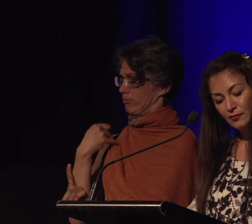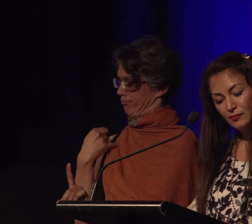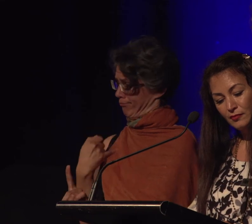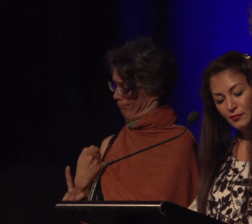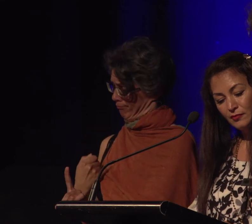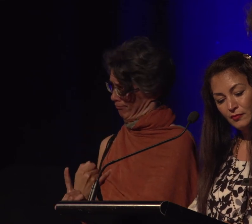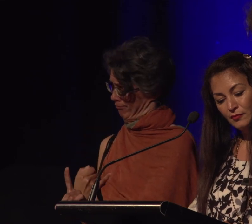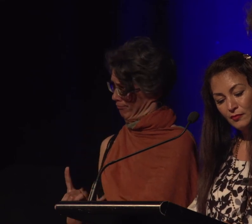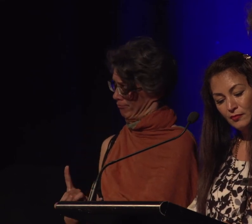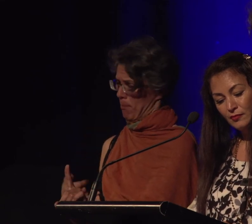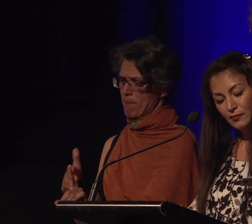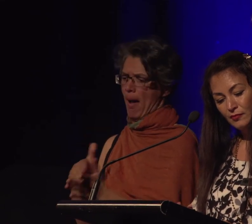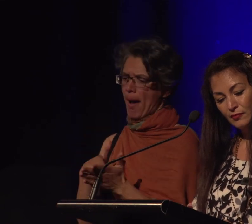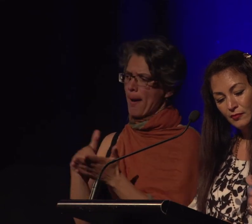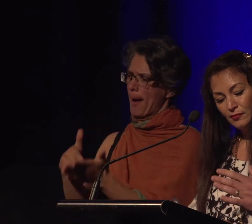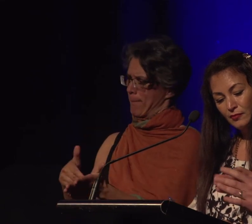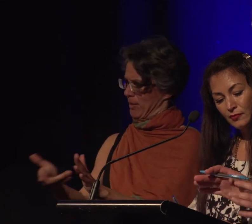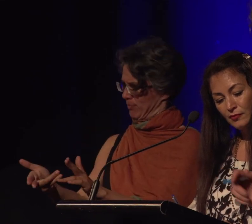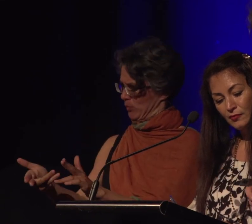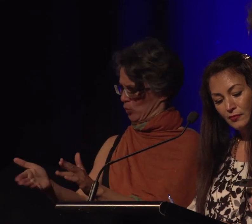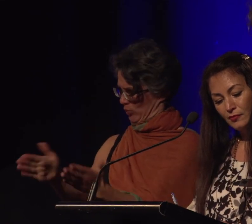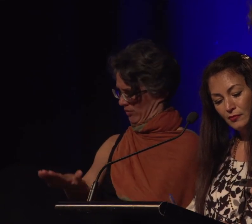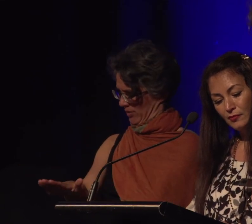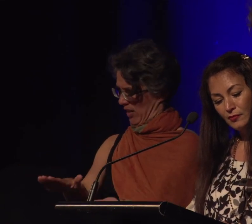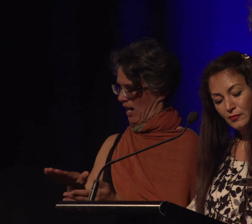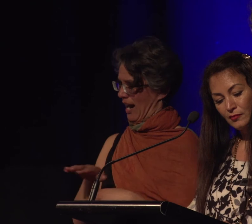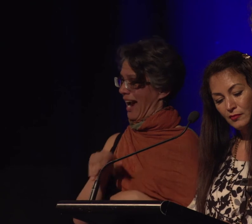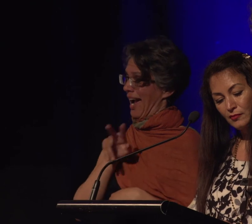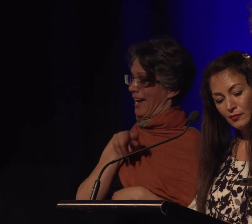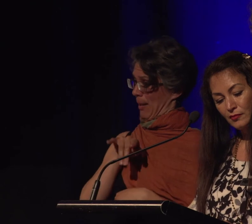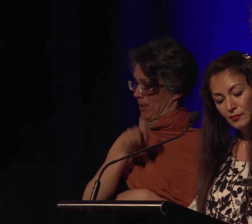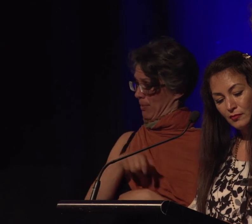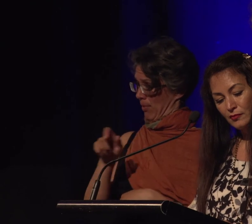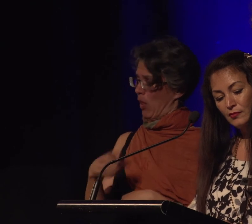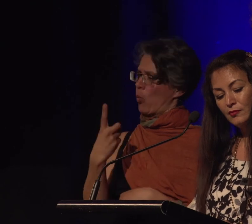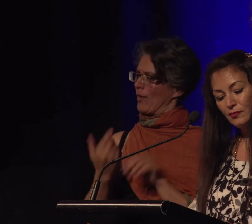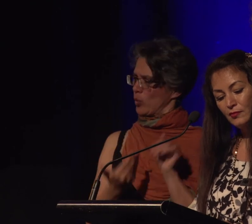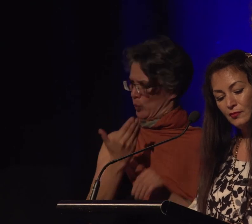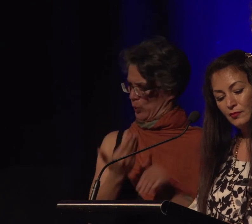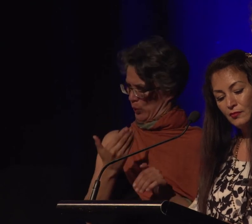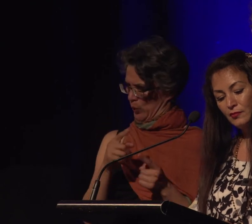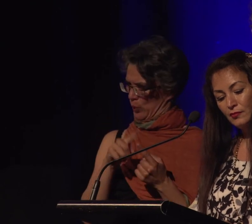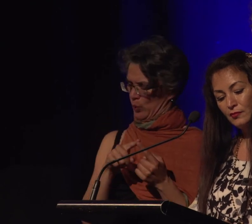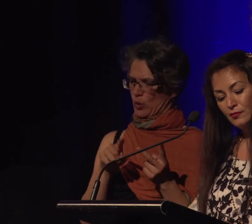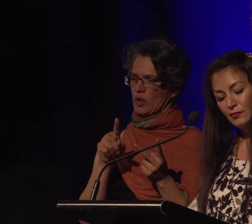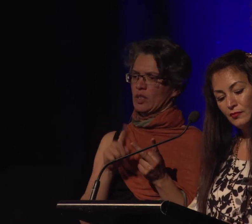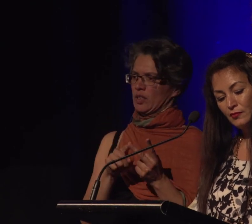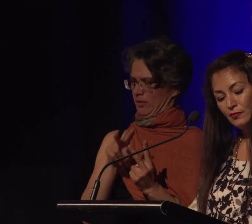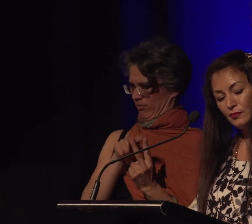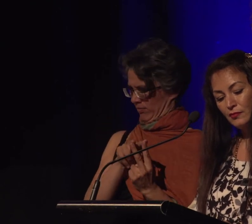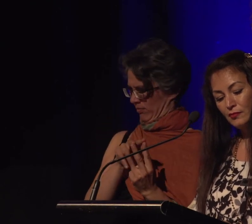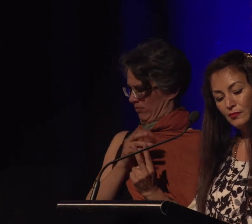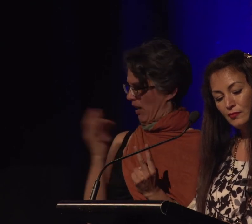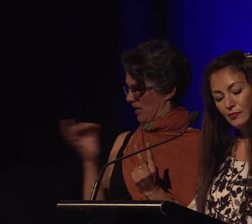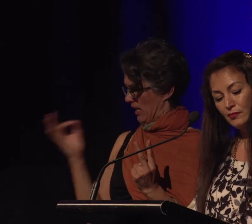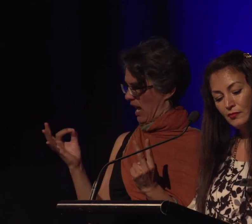And the question simply, and it's come from a couple of people, Mary Johnston from Nongaru and Robin Leifrin.